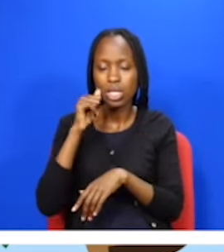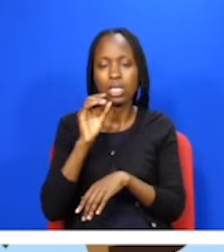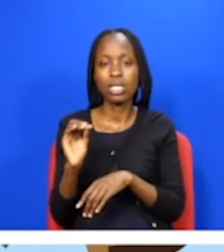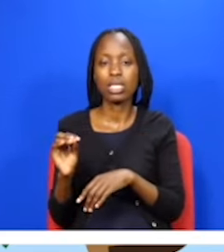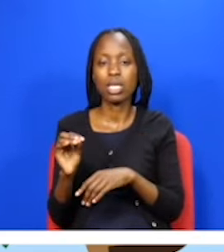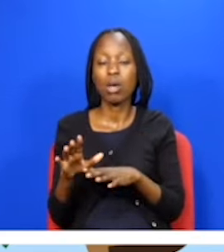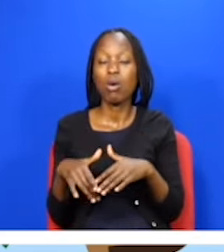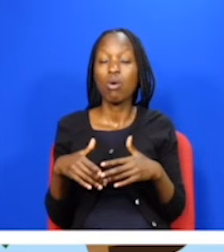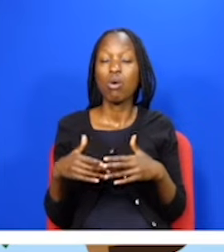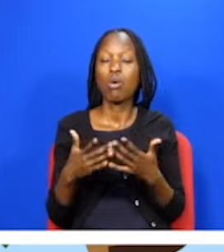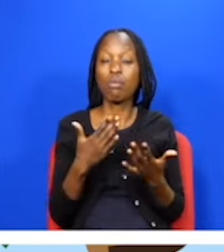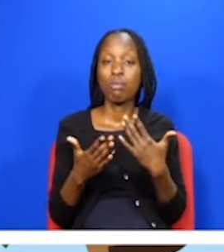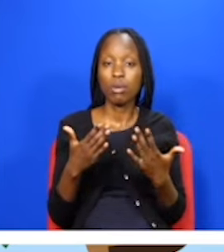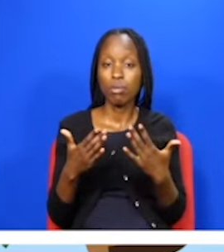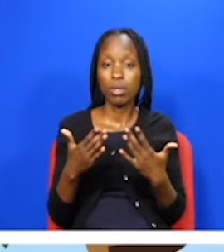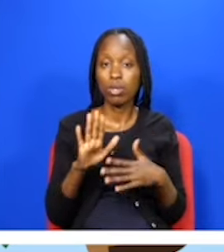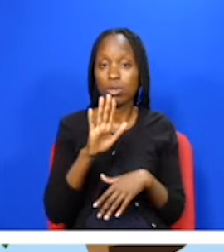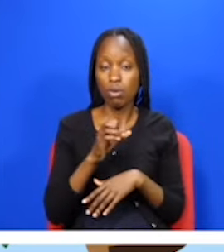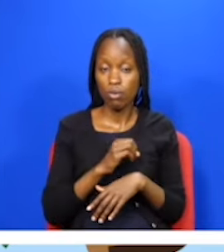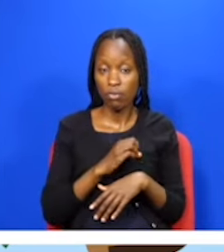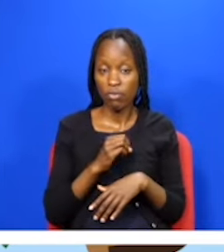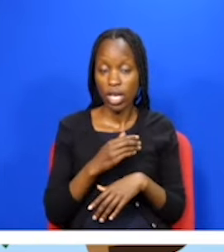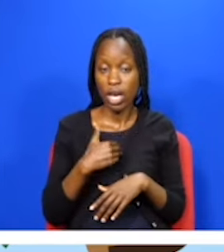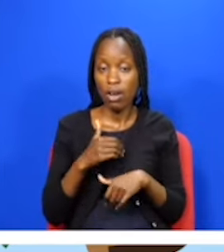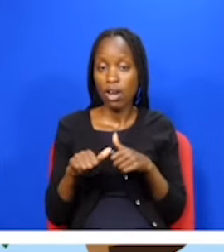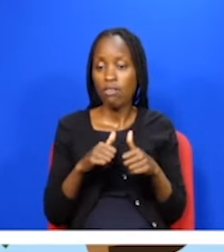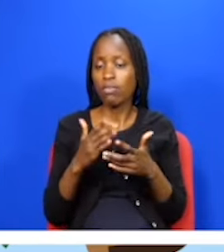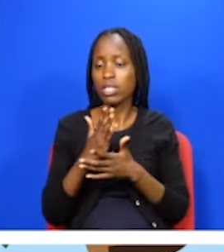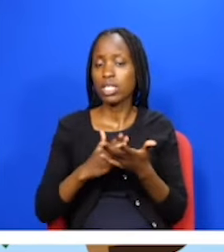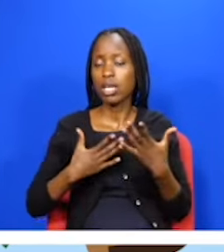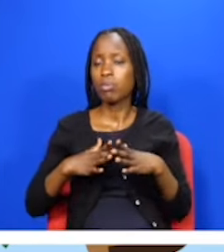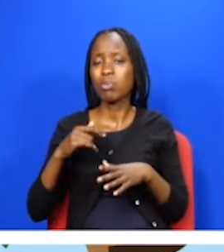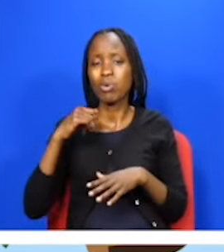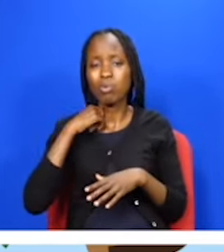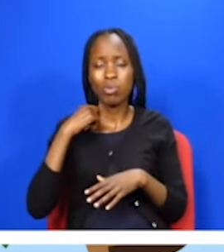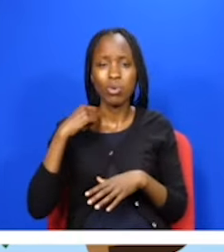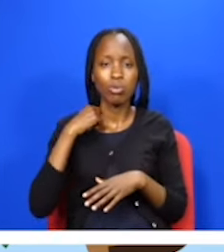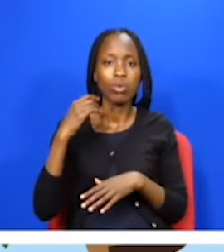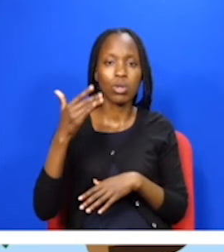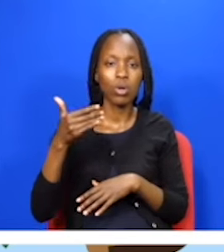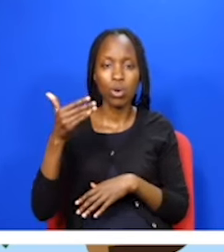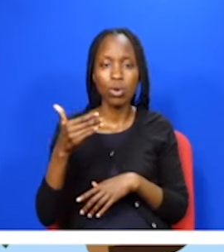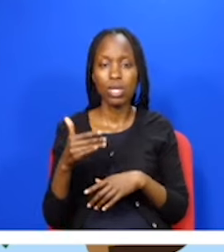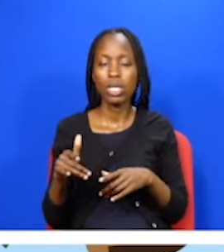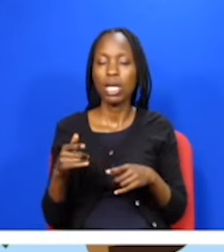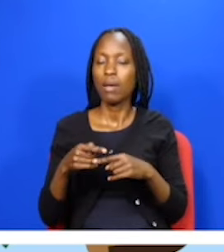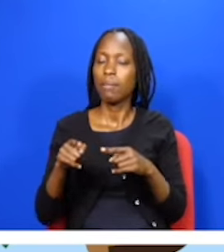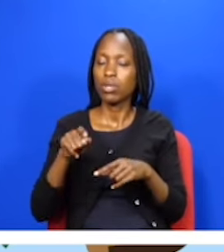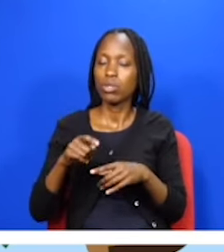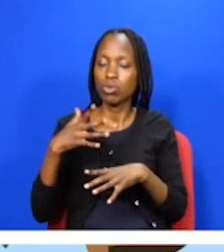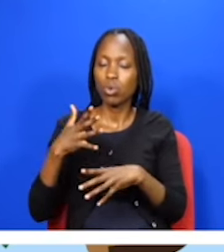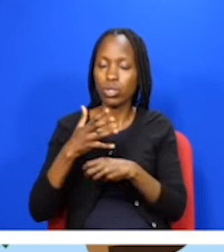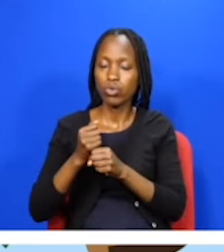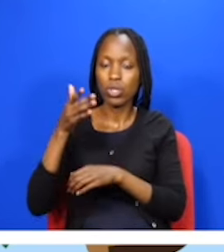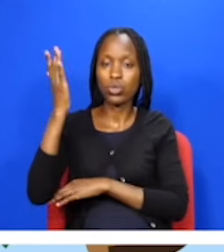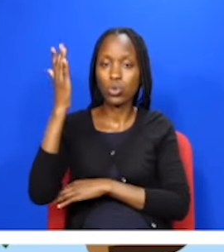Maybe you are afraid of some guys who keep on bullying you. Always trust on God. And if